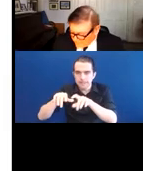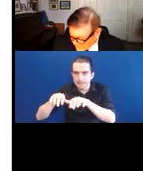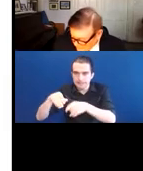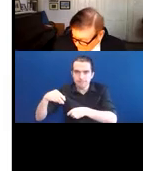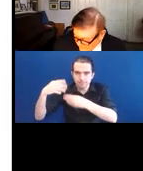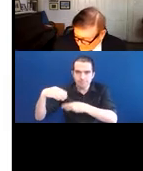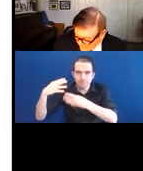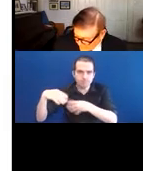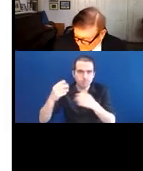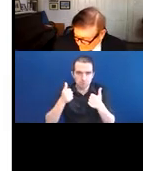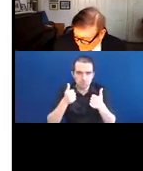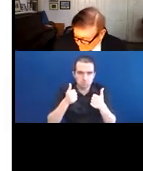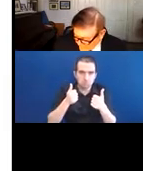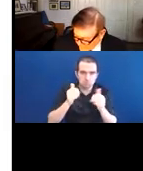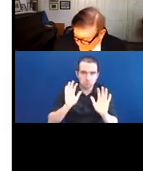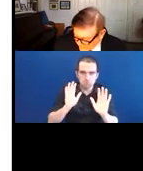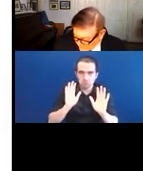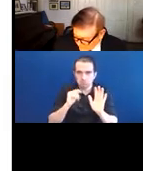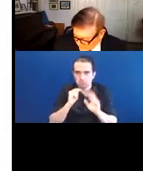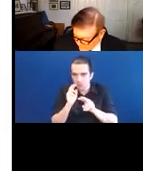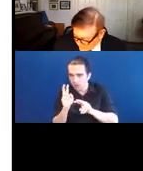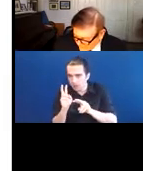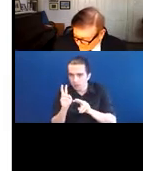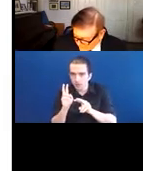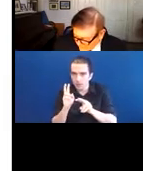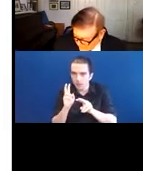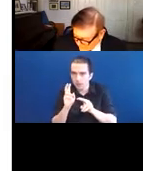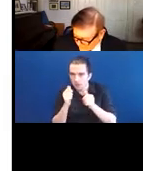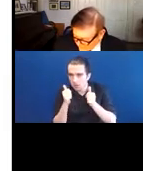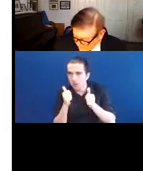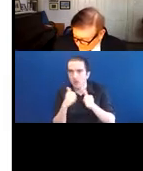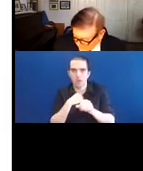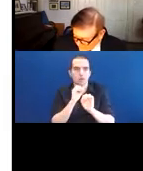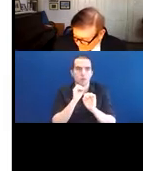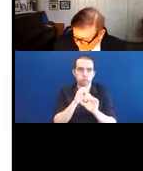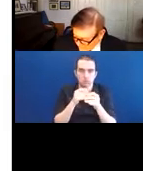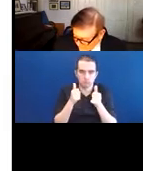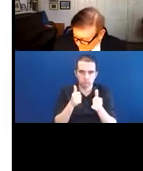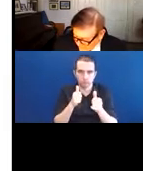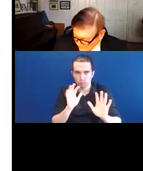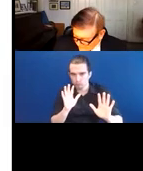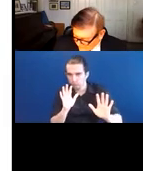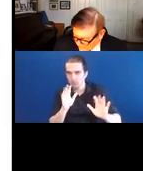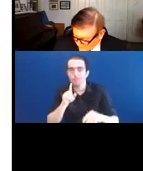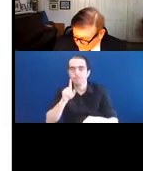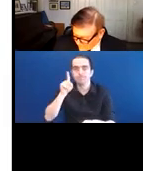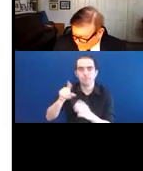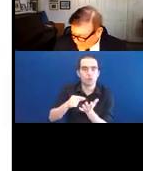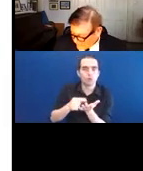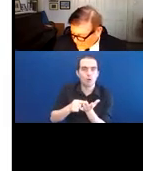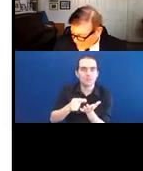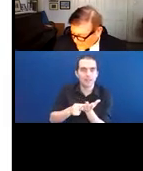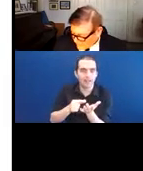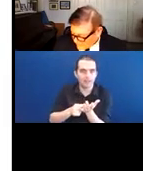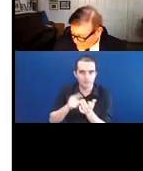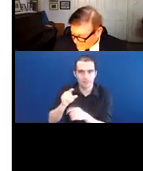ENT services in limited hospitals, and the charges are quite high for the ordinary people, like hearing aids, costing